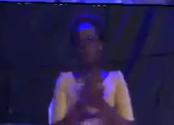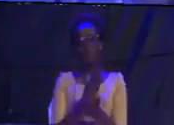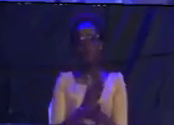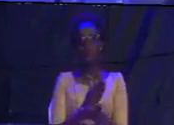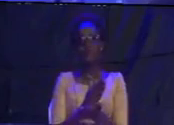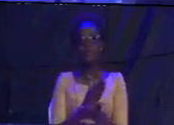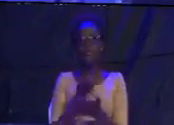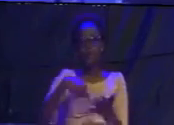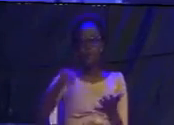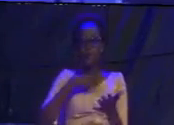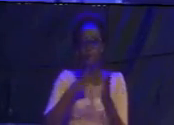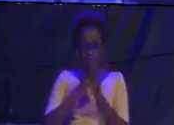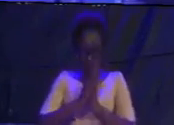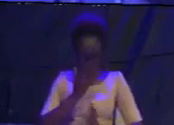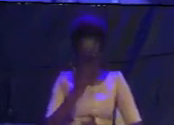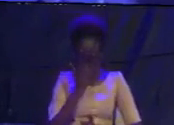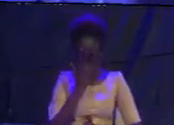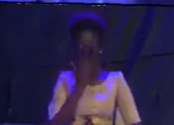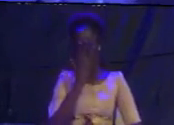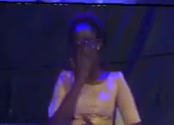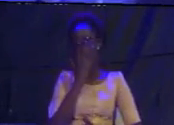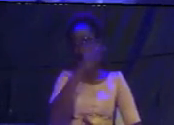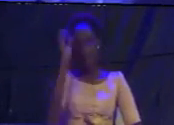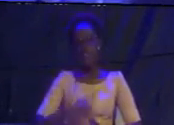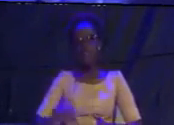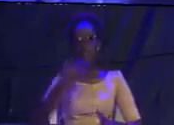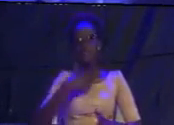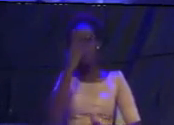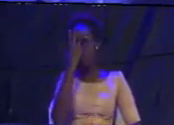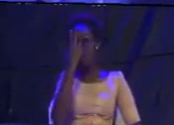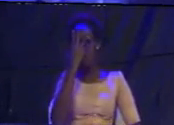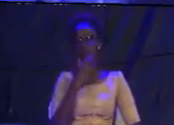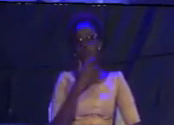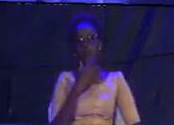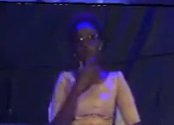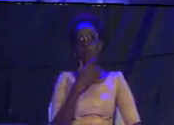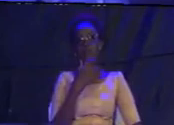shameful, brethren. We are bowing on our heads. We are ashamed.